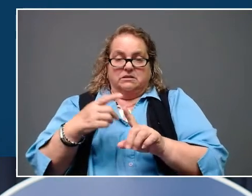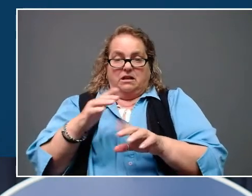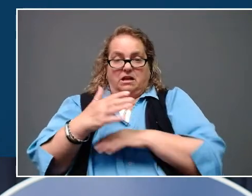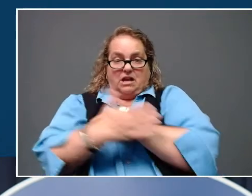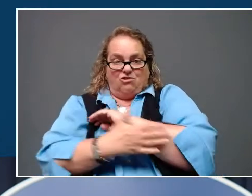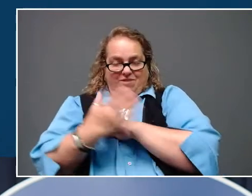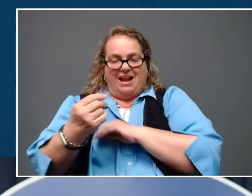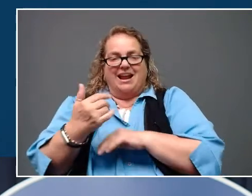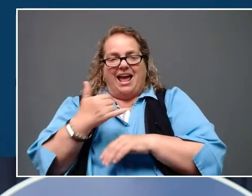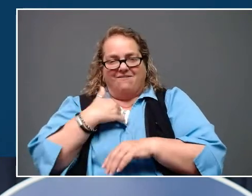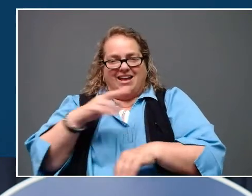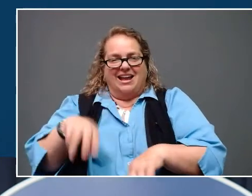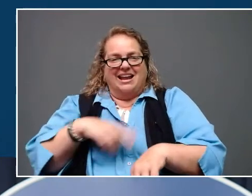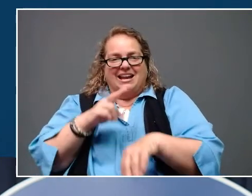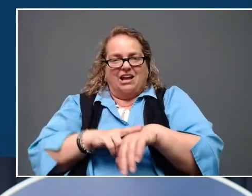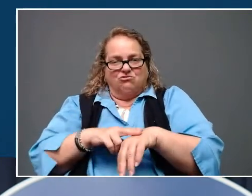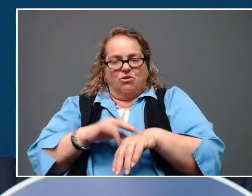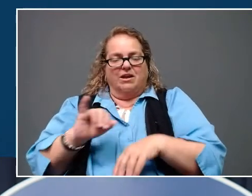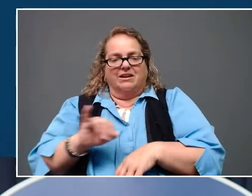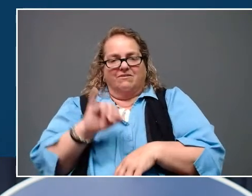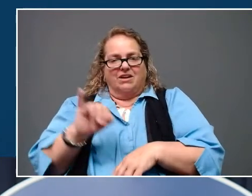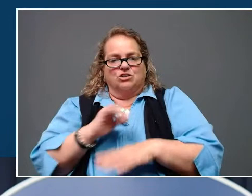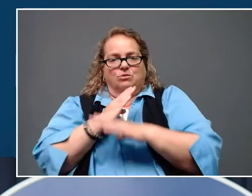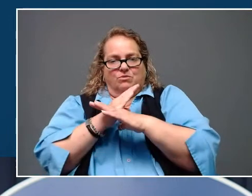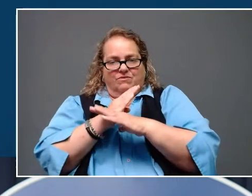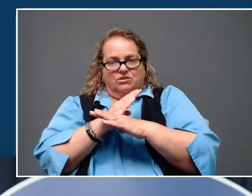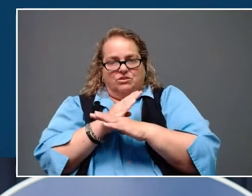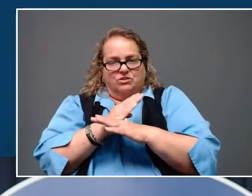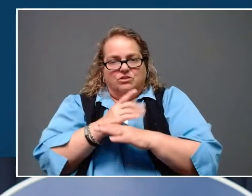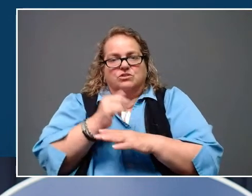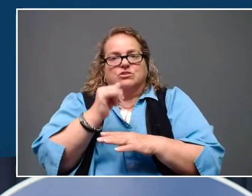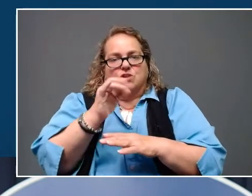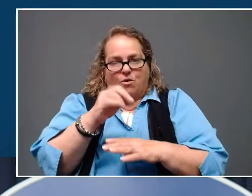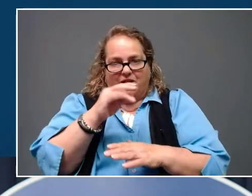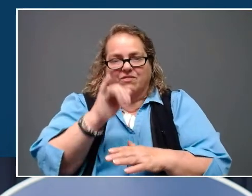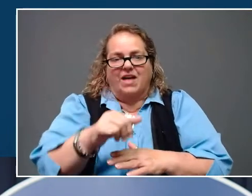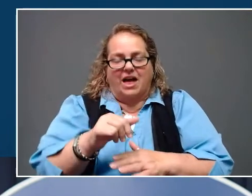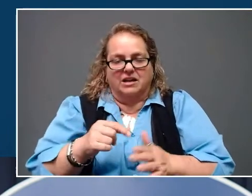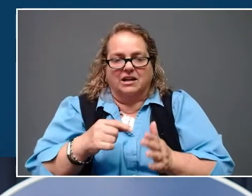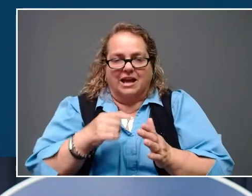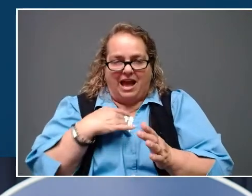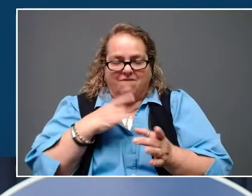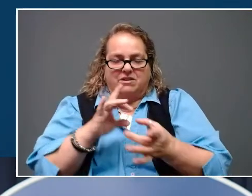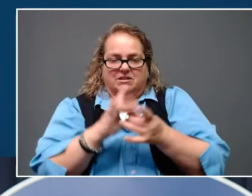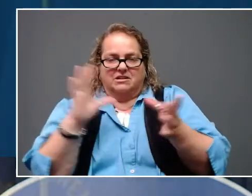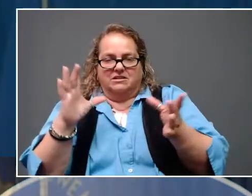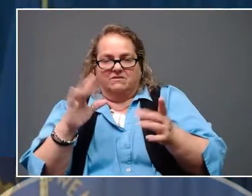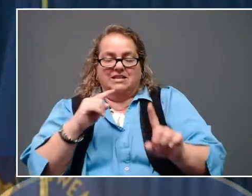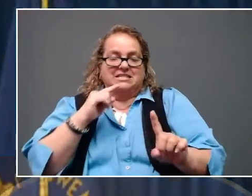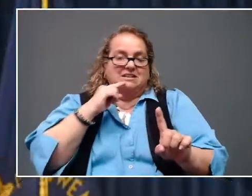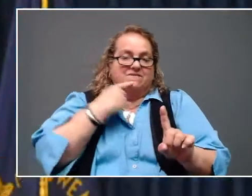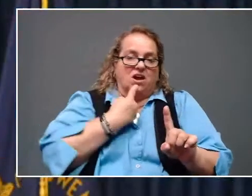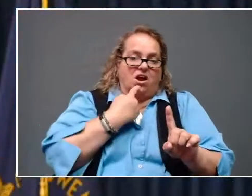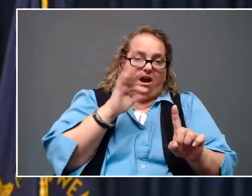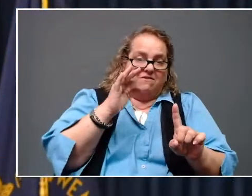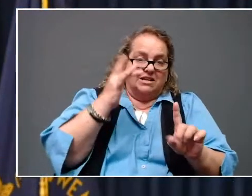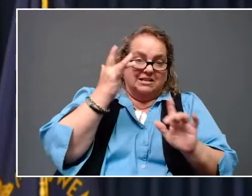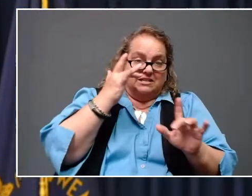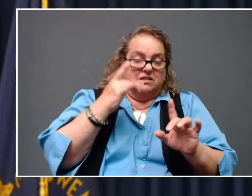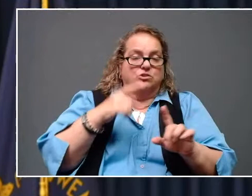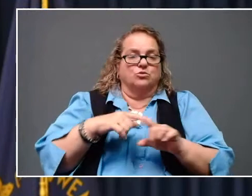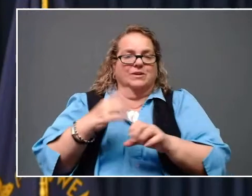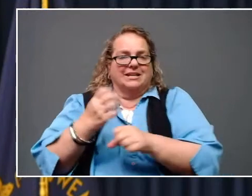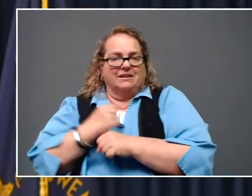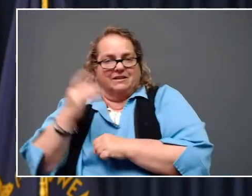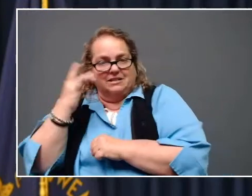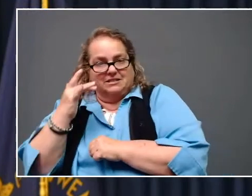combination of the two has helped to de-link the severity of disease from just getting the disease. If you could show James